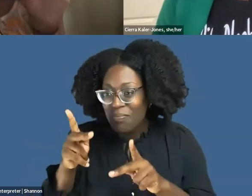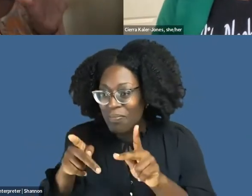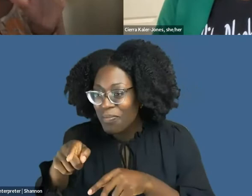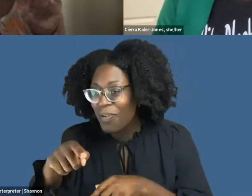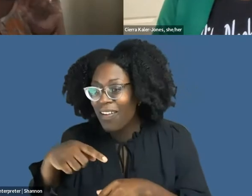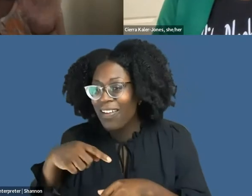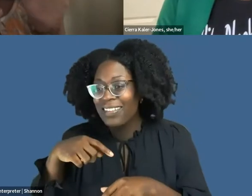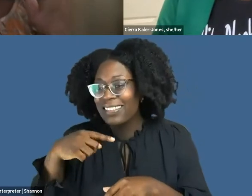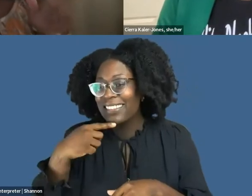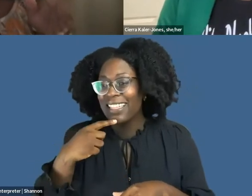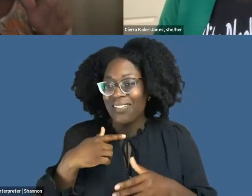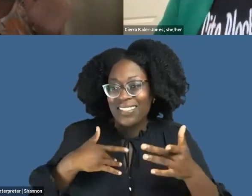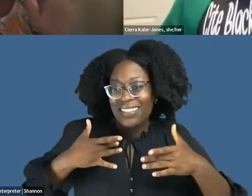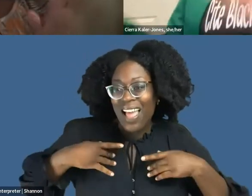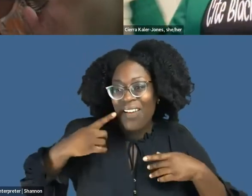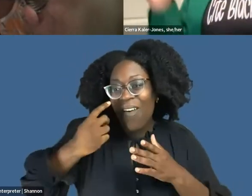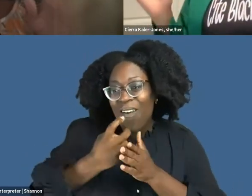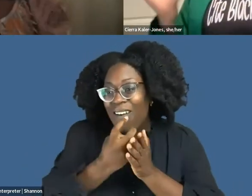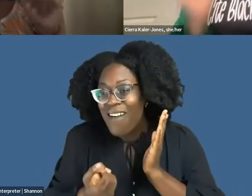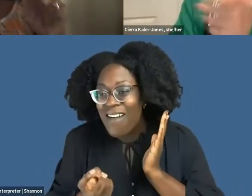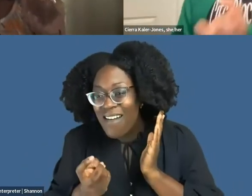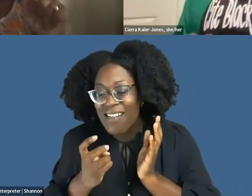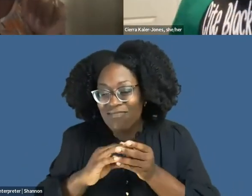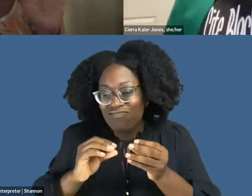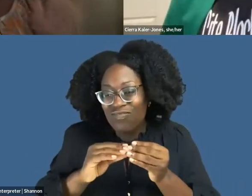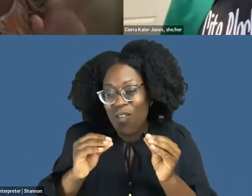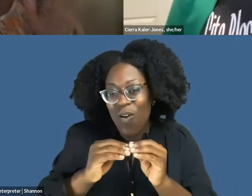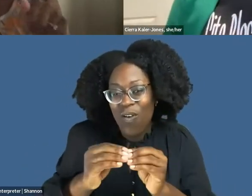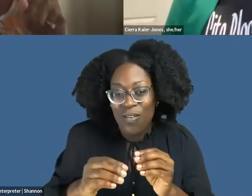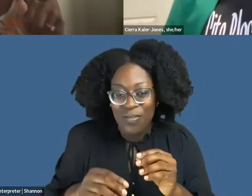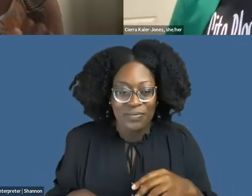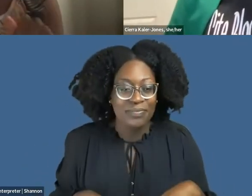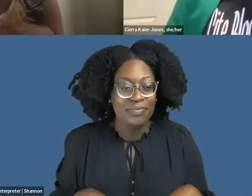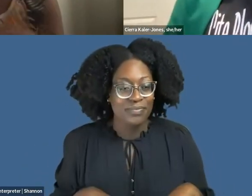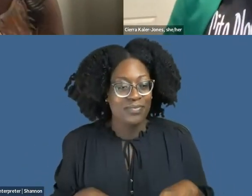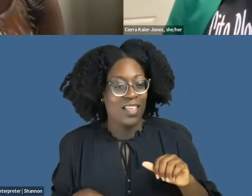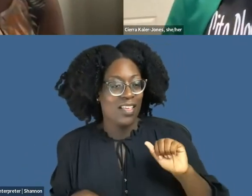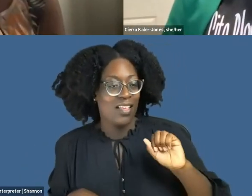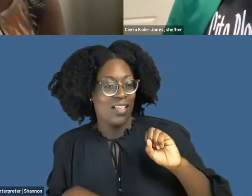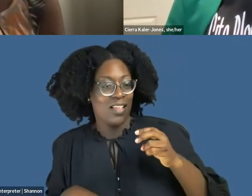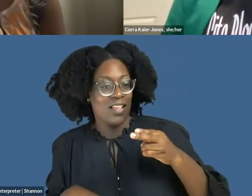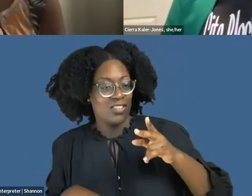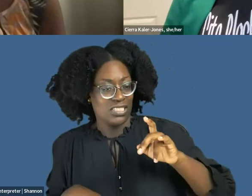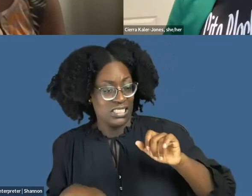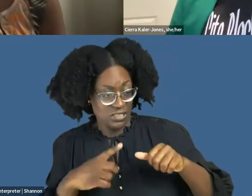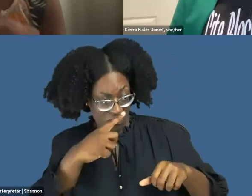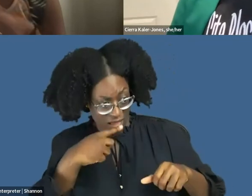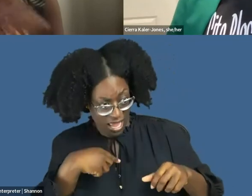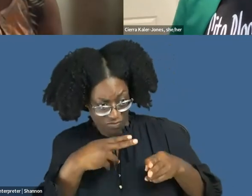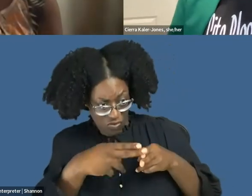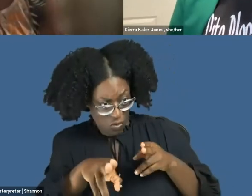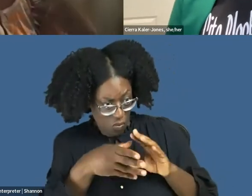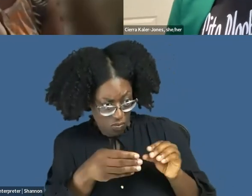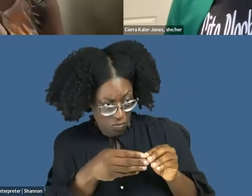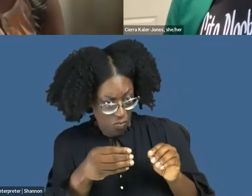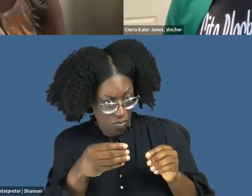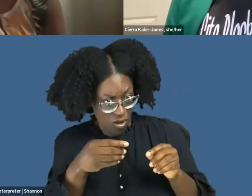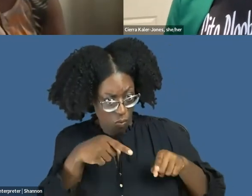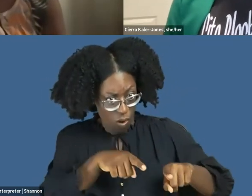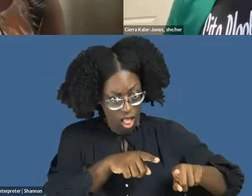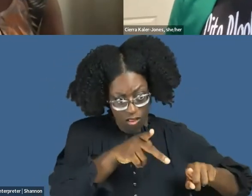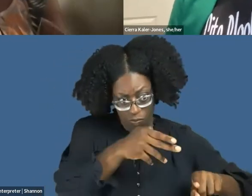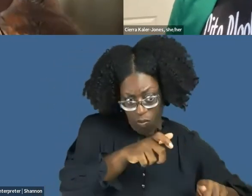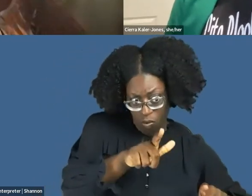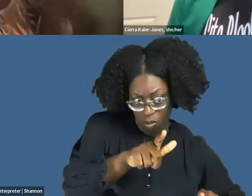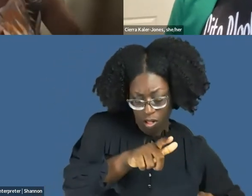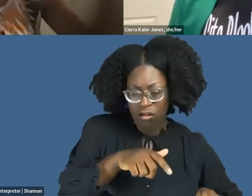kind of tantalizing story about her and surveillance while we are finishing up? Absolutely, yes. So, you know, none of these women